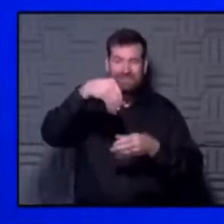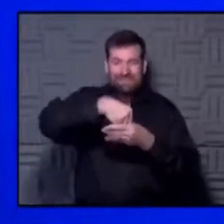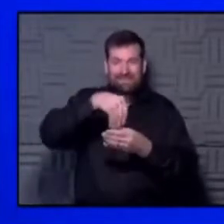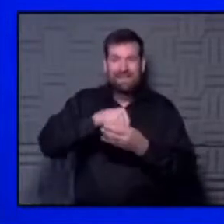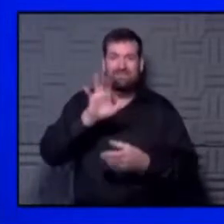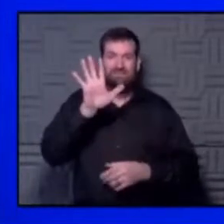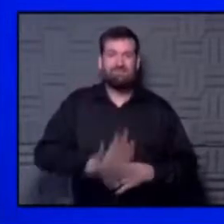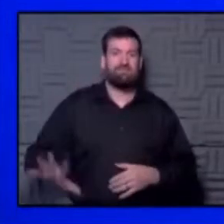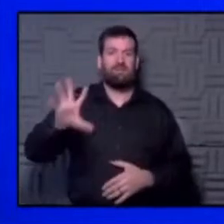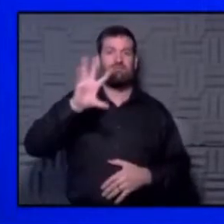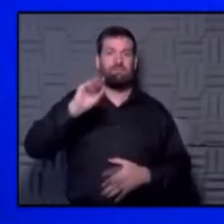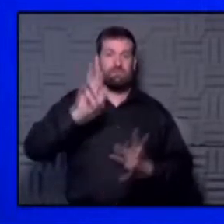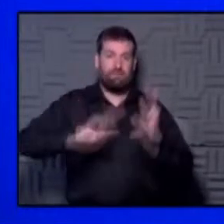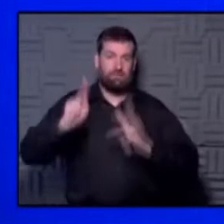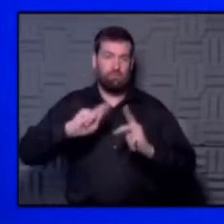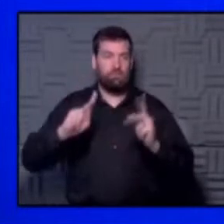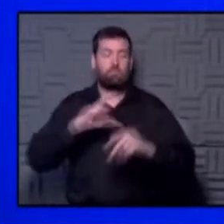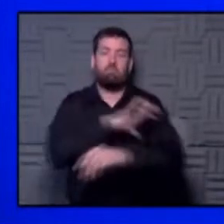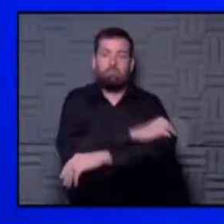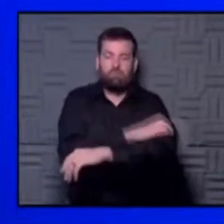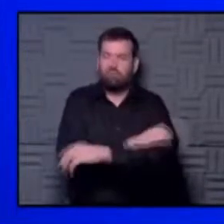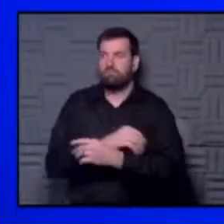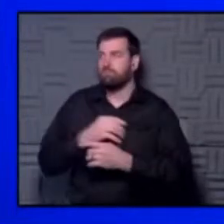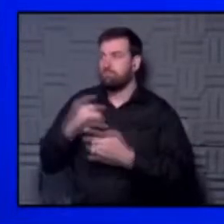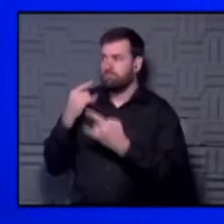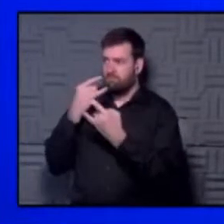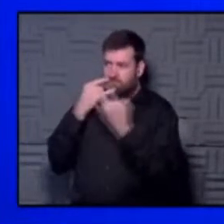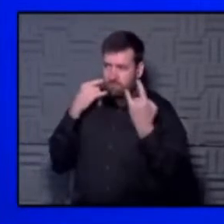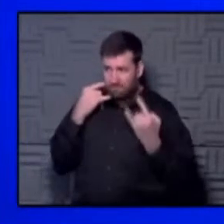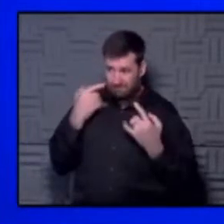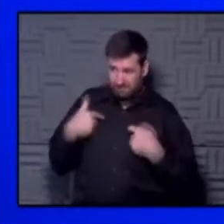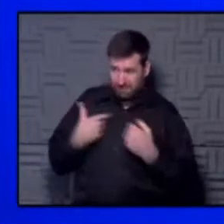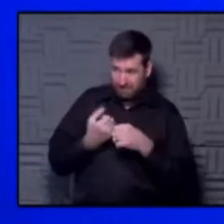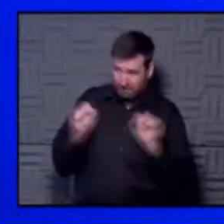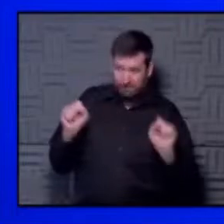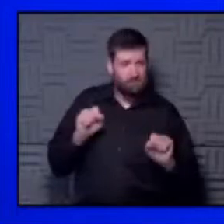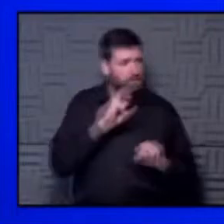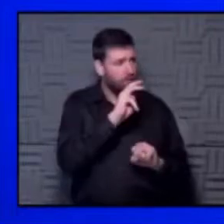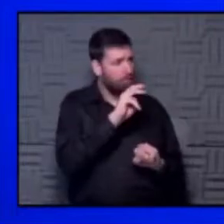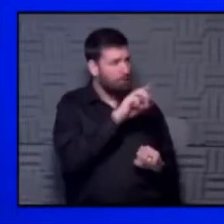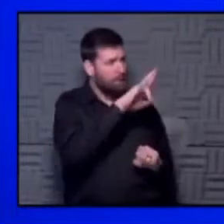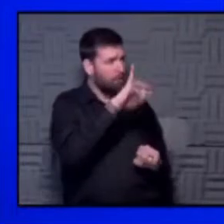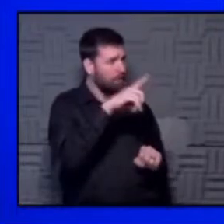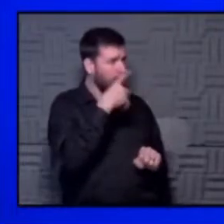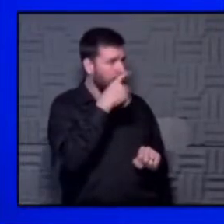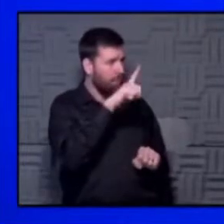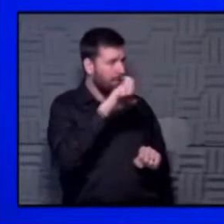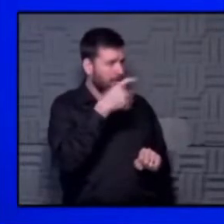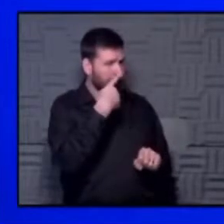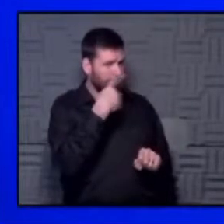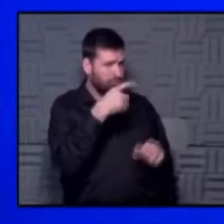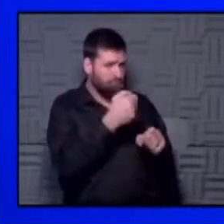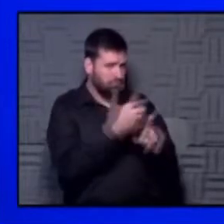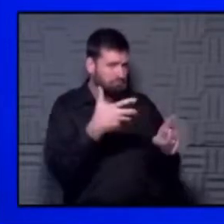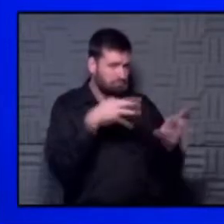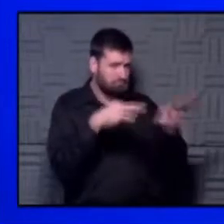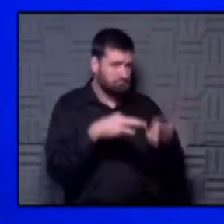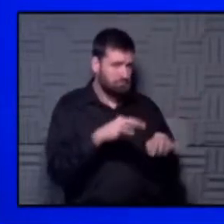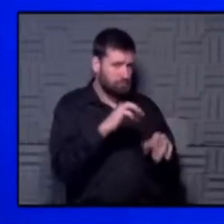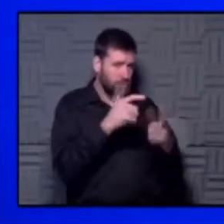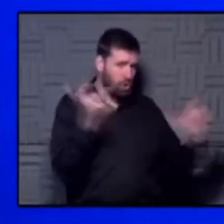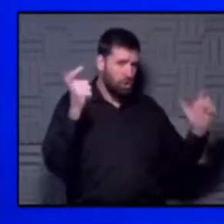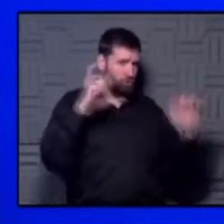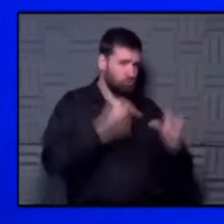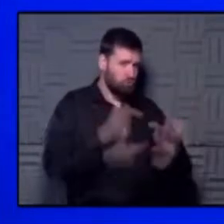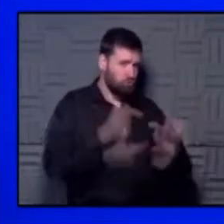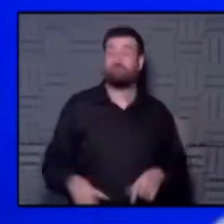50 people. All will be masked. How safe am I? And Mayor Lee says, could you define large groups? Yeah, okay, here we go, guys.